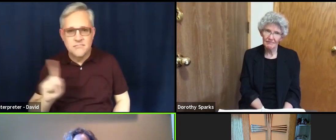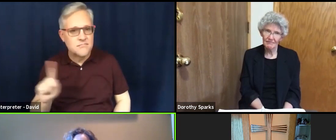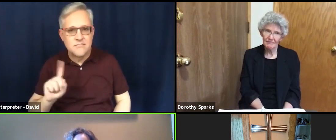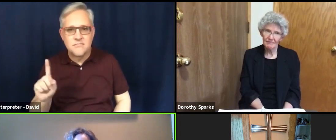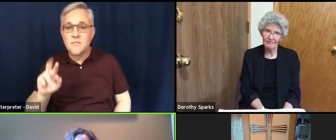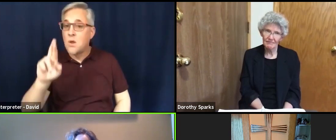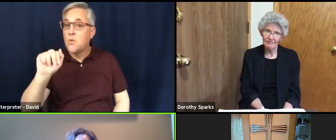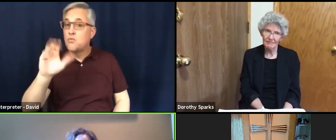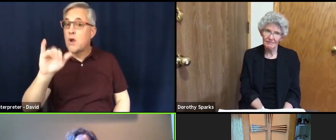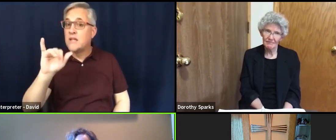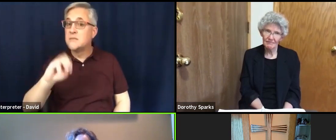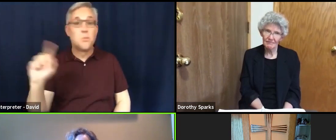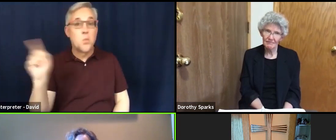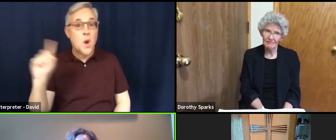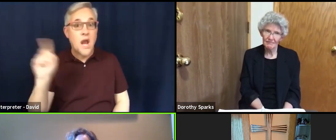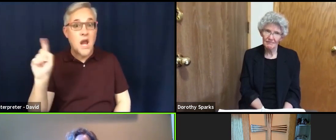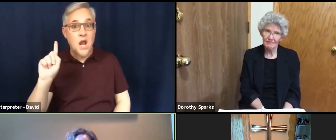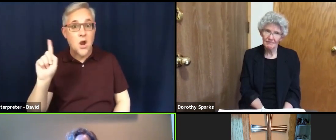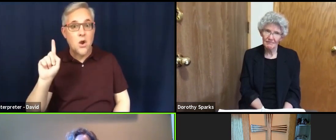That we ourselves